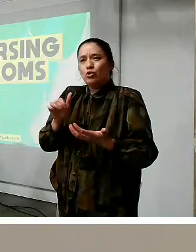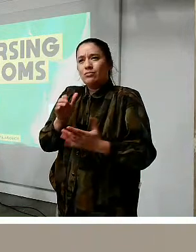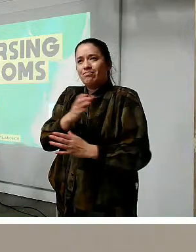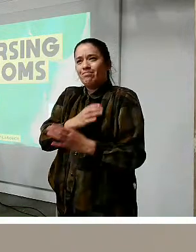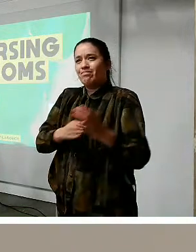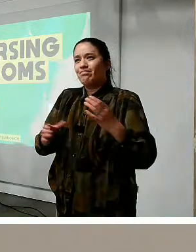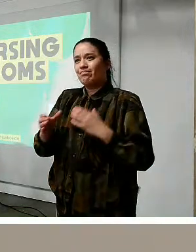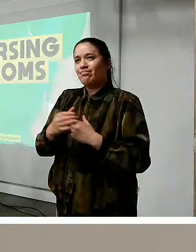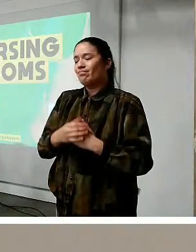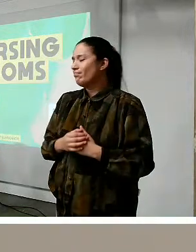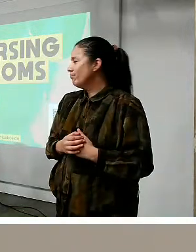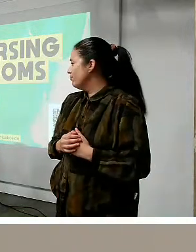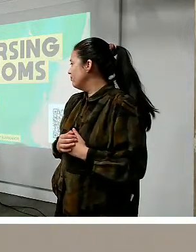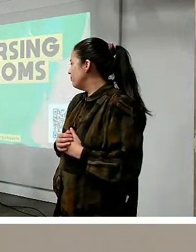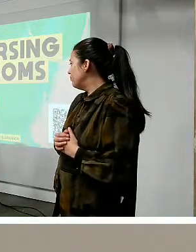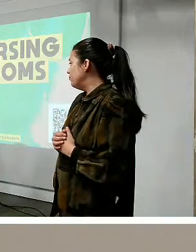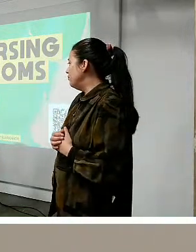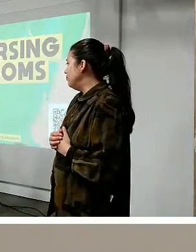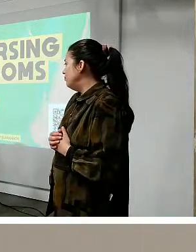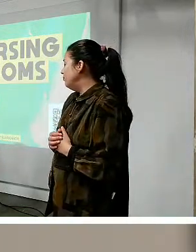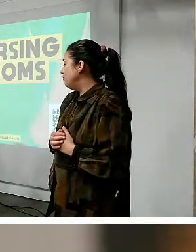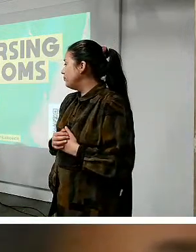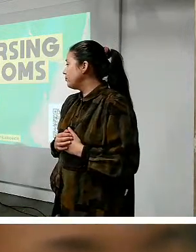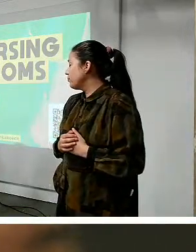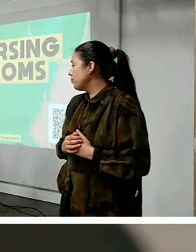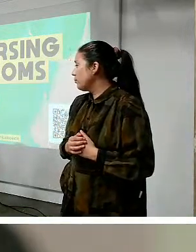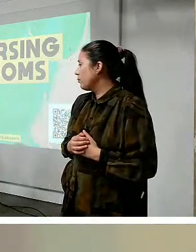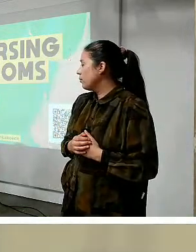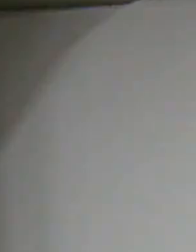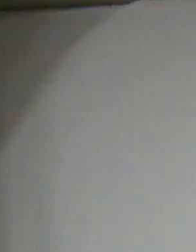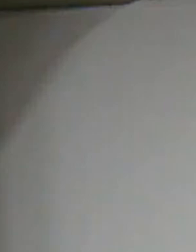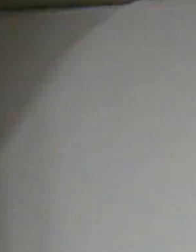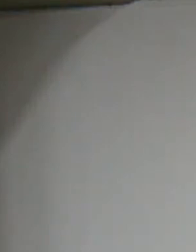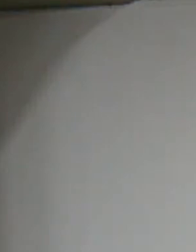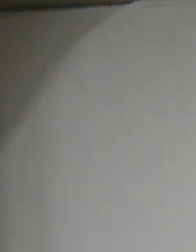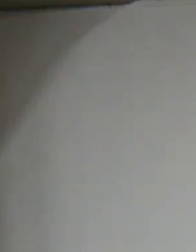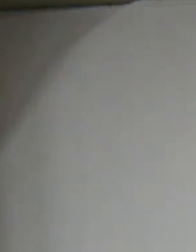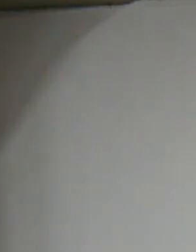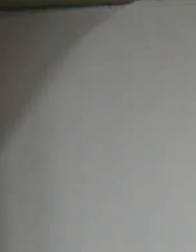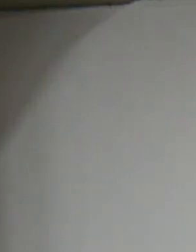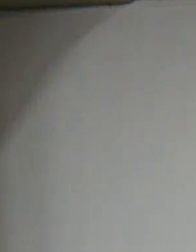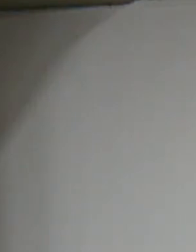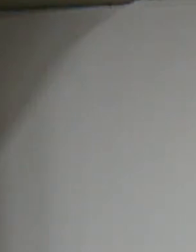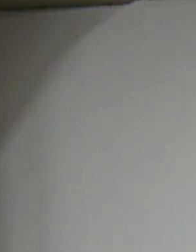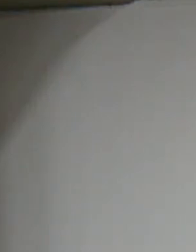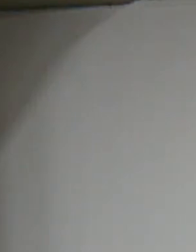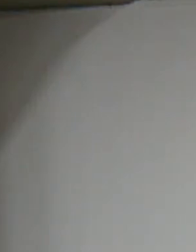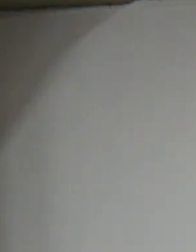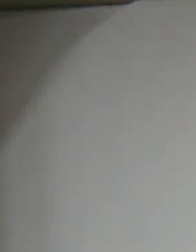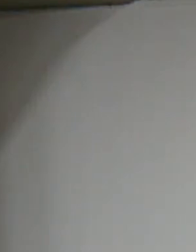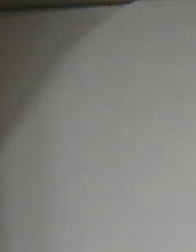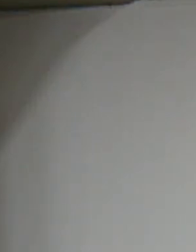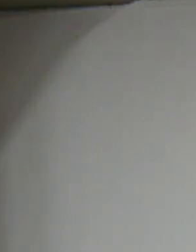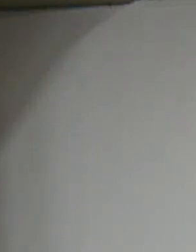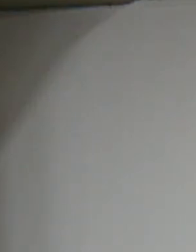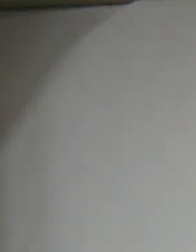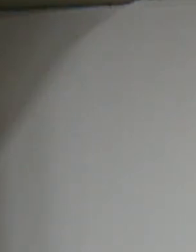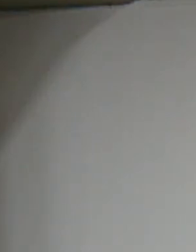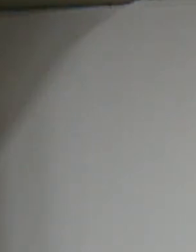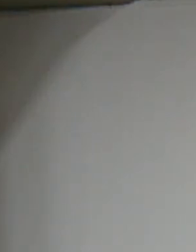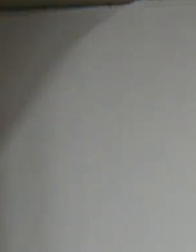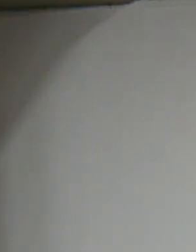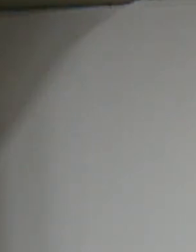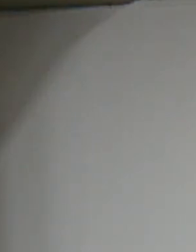And you're making me think that doing this work, especially around deaths by welfare,